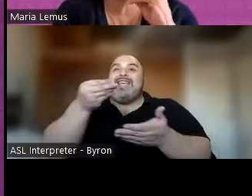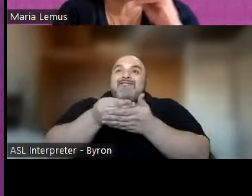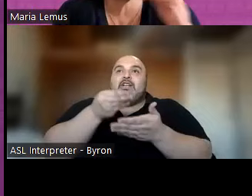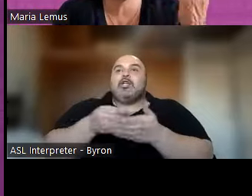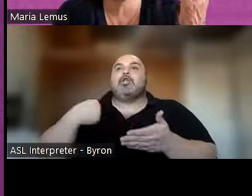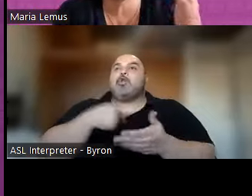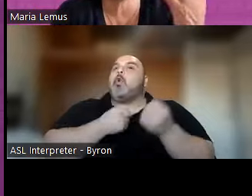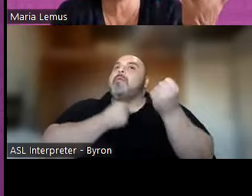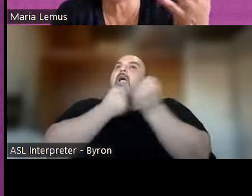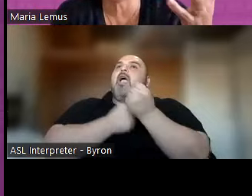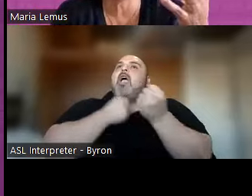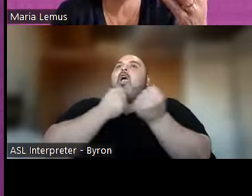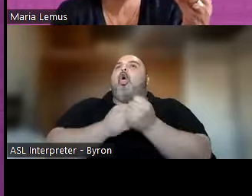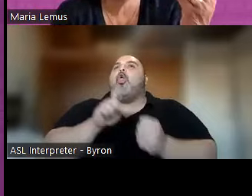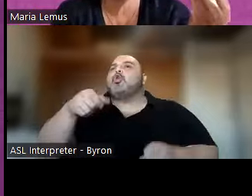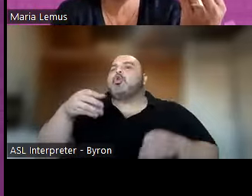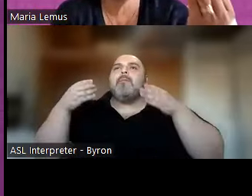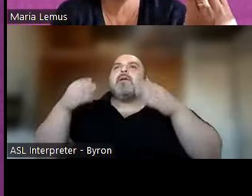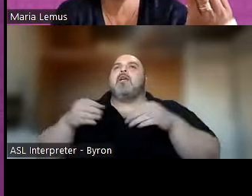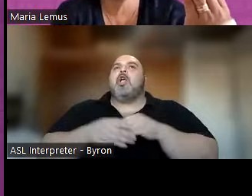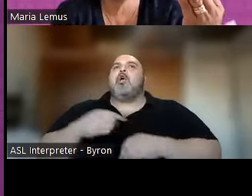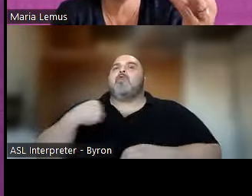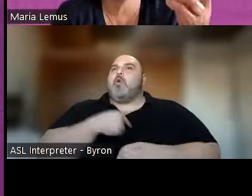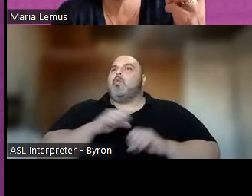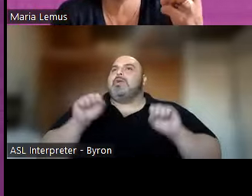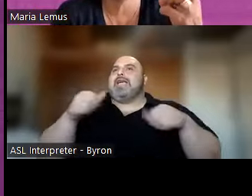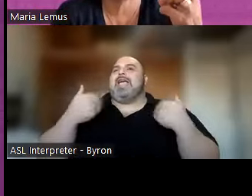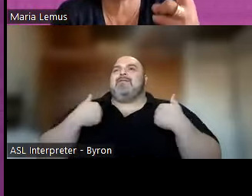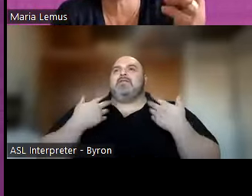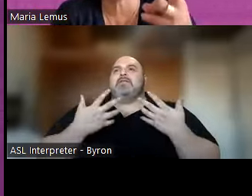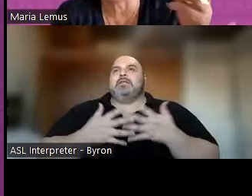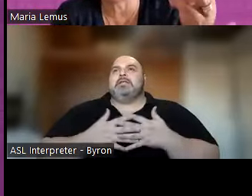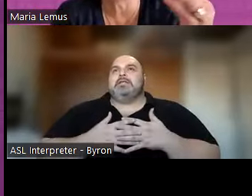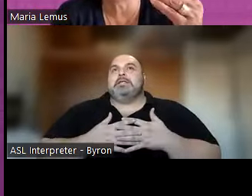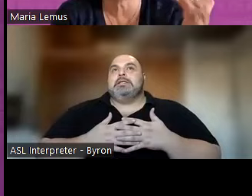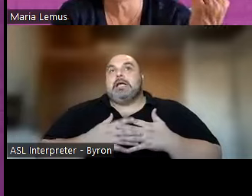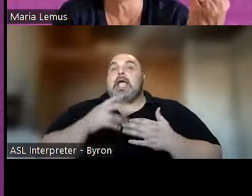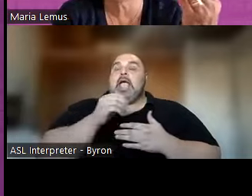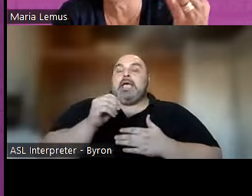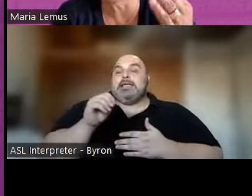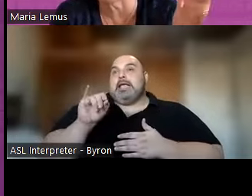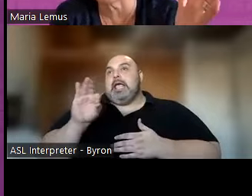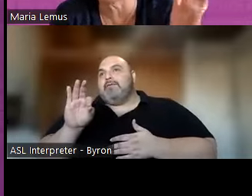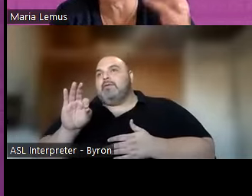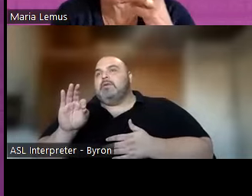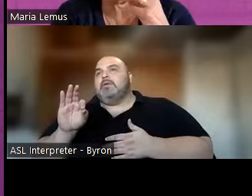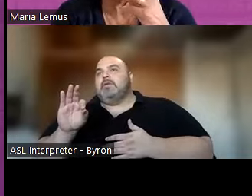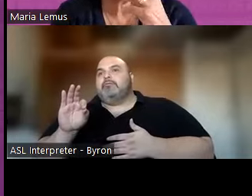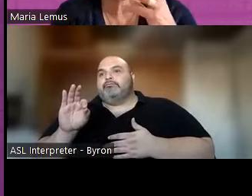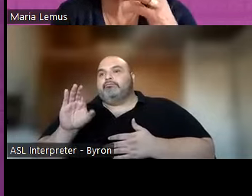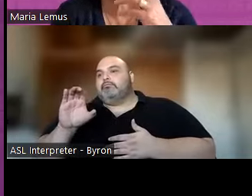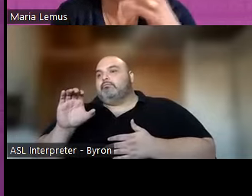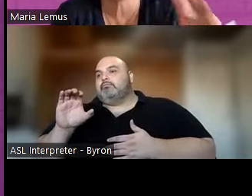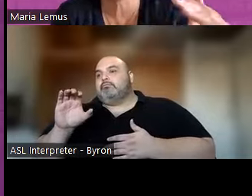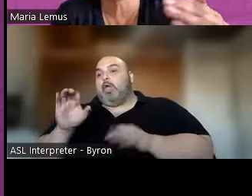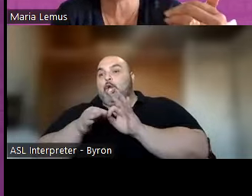been advocating that there should be a way that we can have a and or if clause somewhere